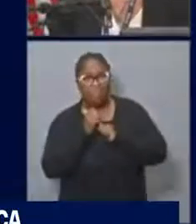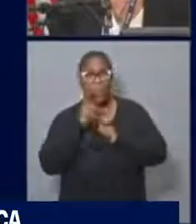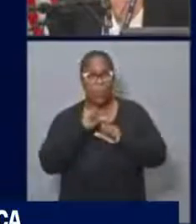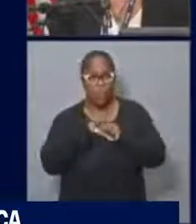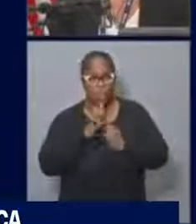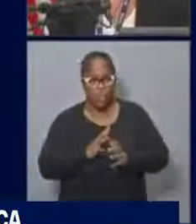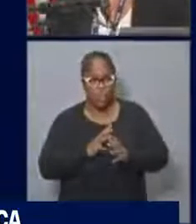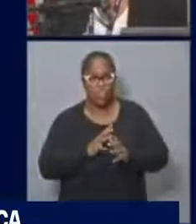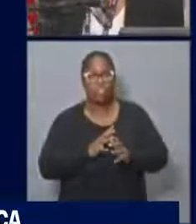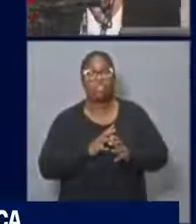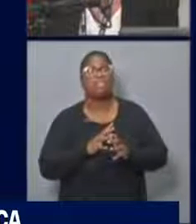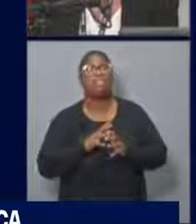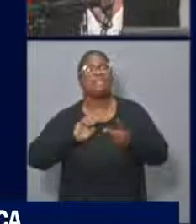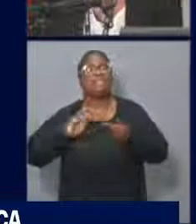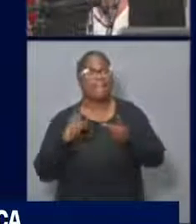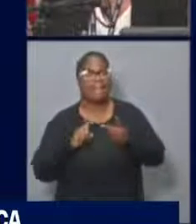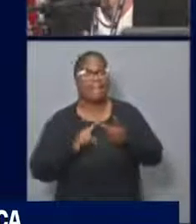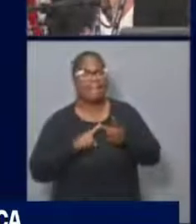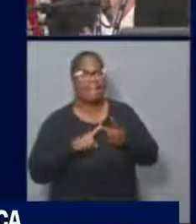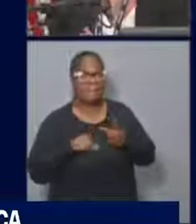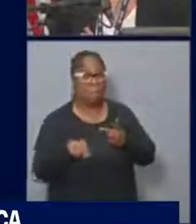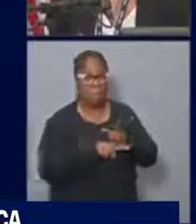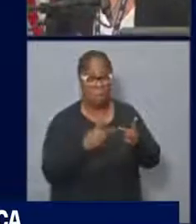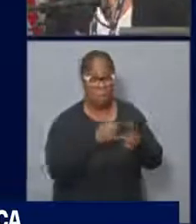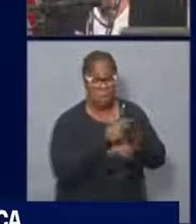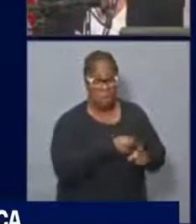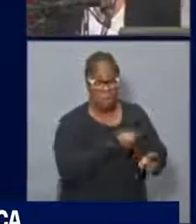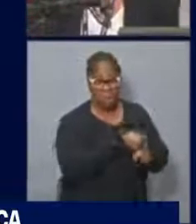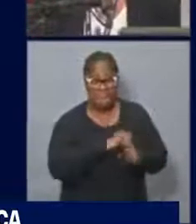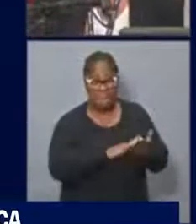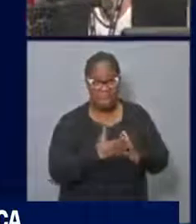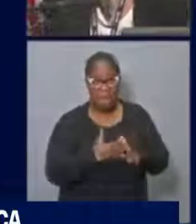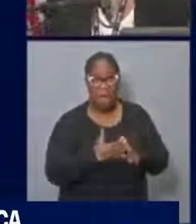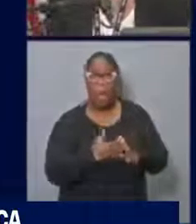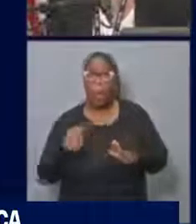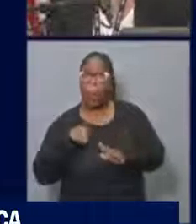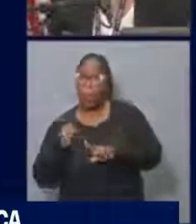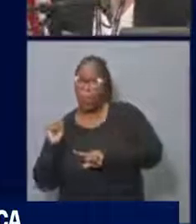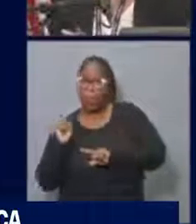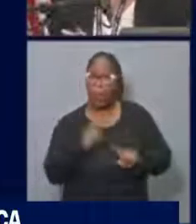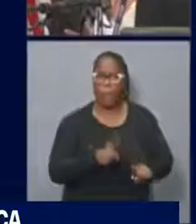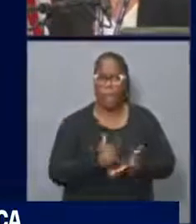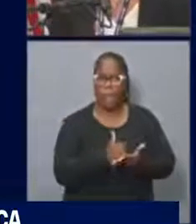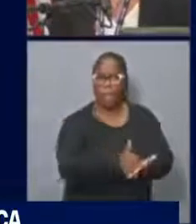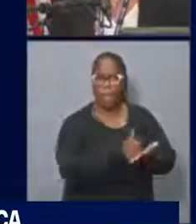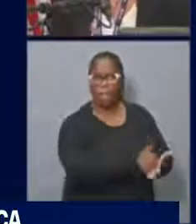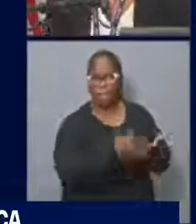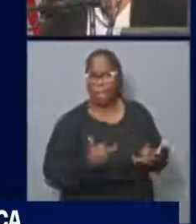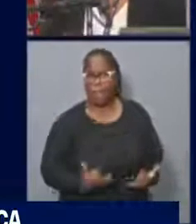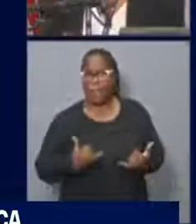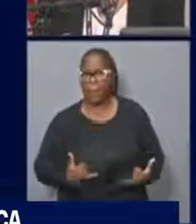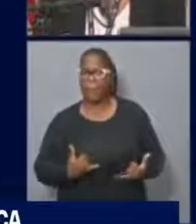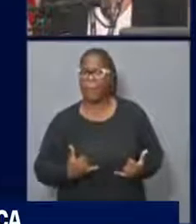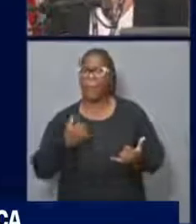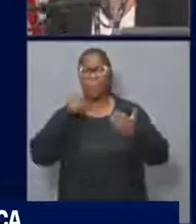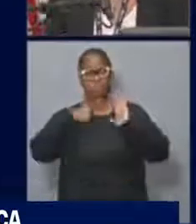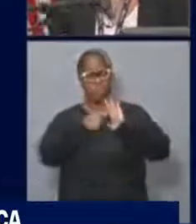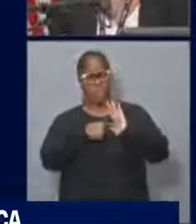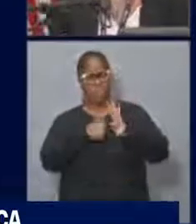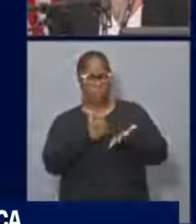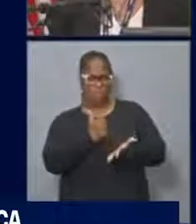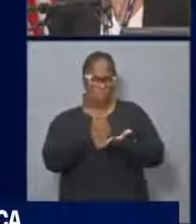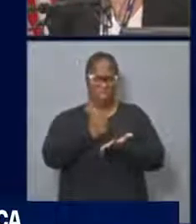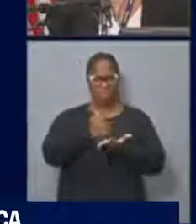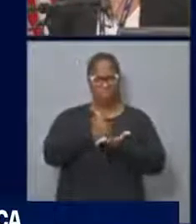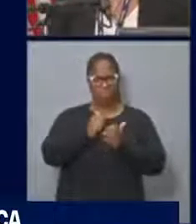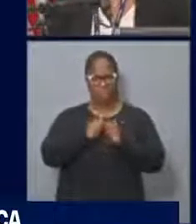resources to the hardest hit communities. And some examples of how trying to do this include when the research and the